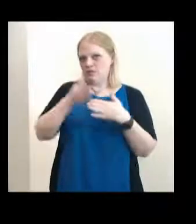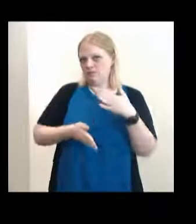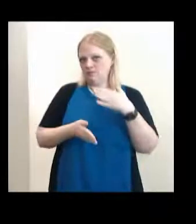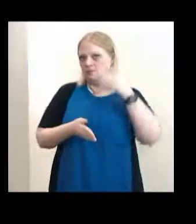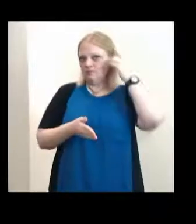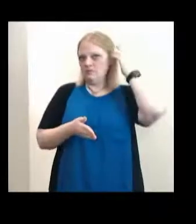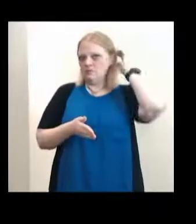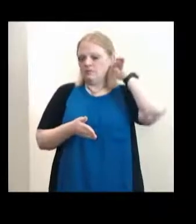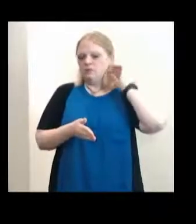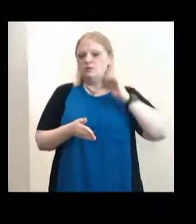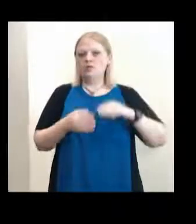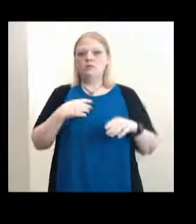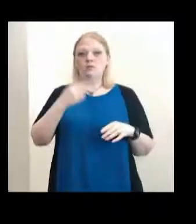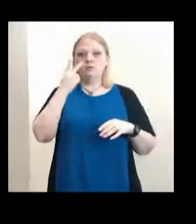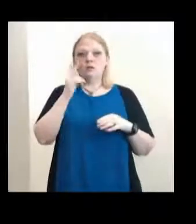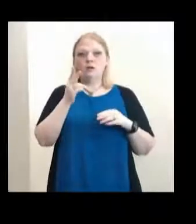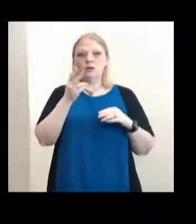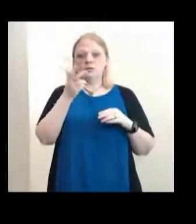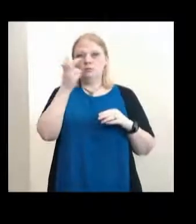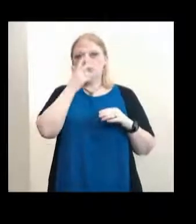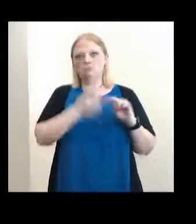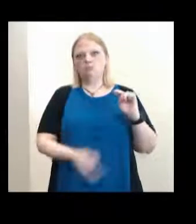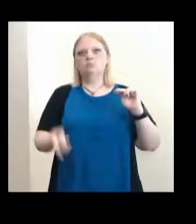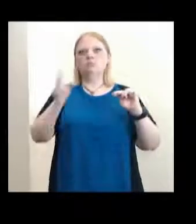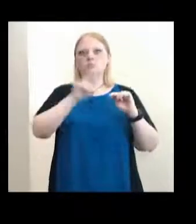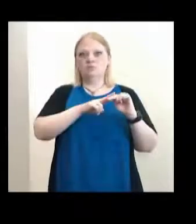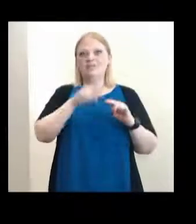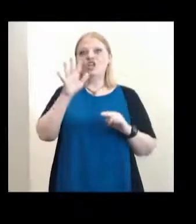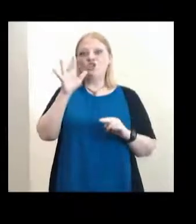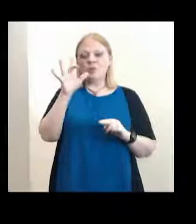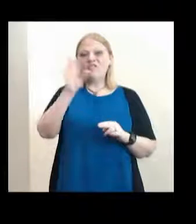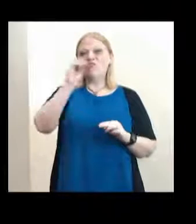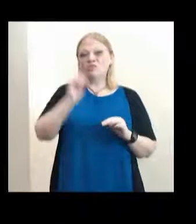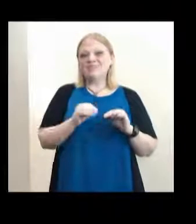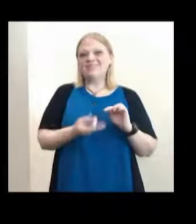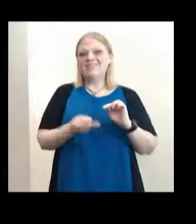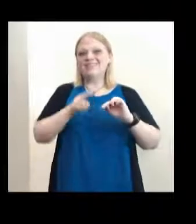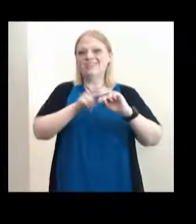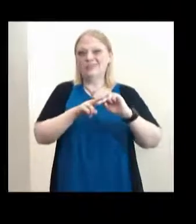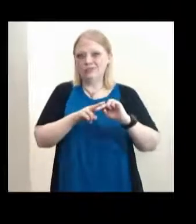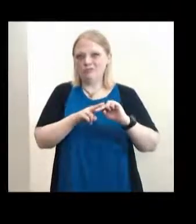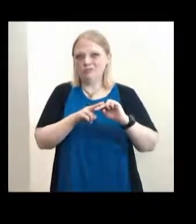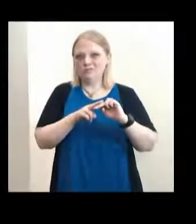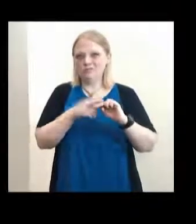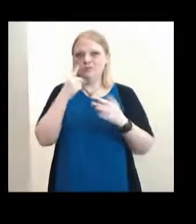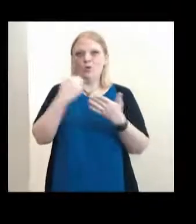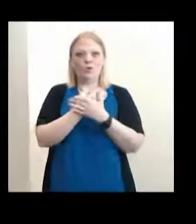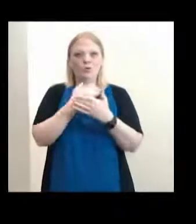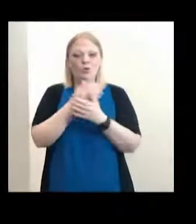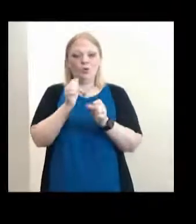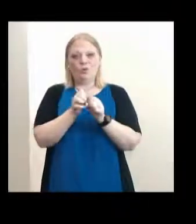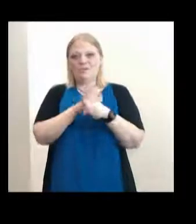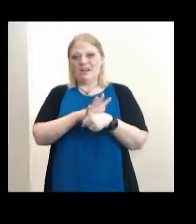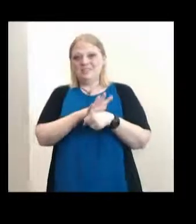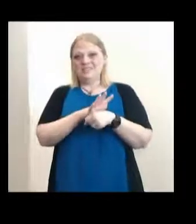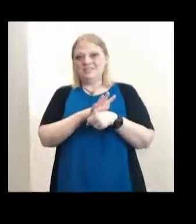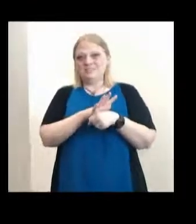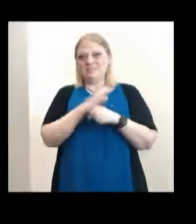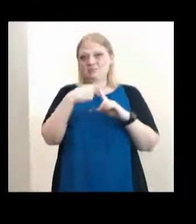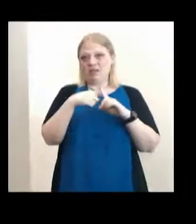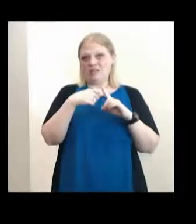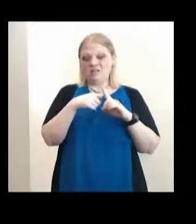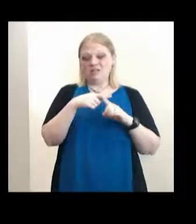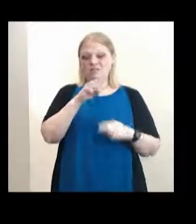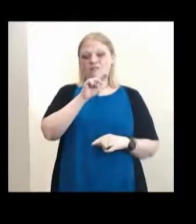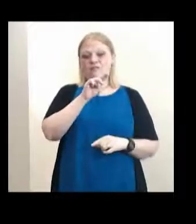we did see a significant increase, roughly a 25% increase in new COVID-19 cases from the week of March